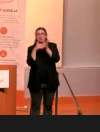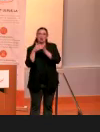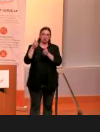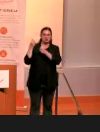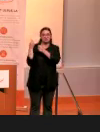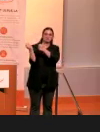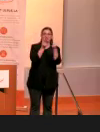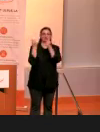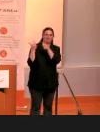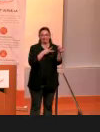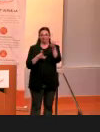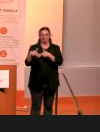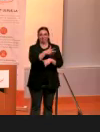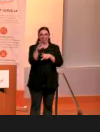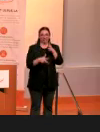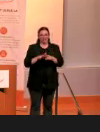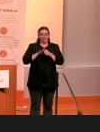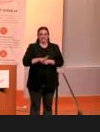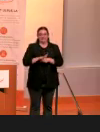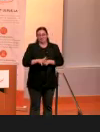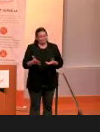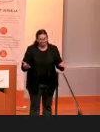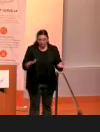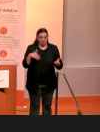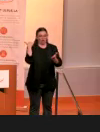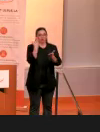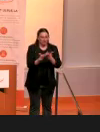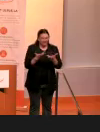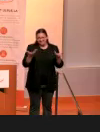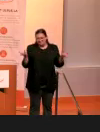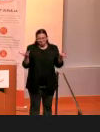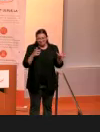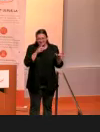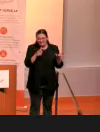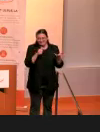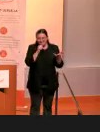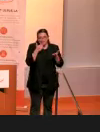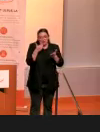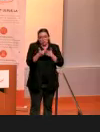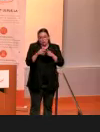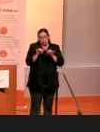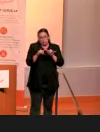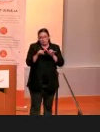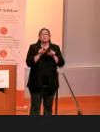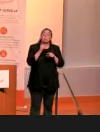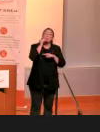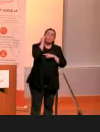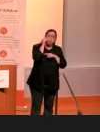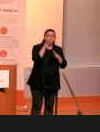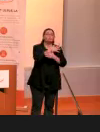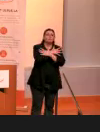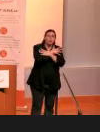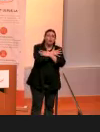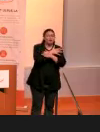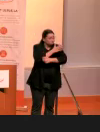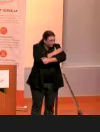traffic getting there, it's probably not the best reflection of what your blood pressure is doing normally. So a log can be really helpful.